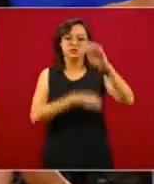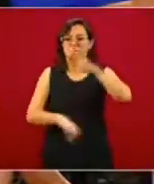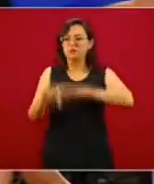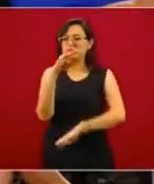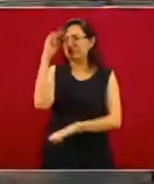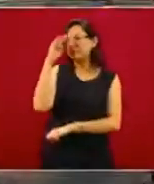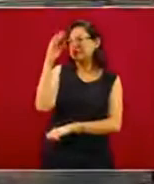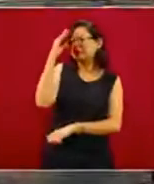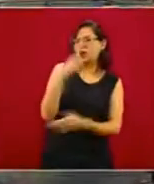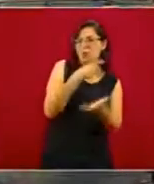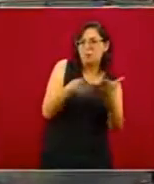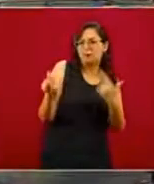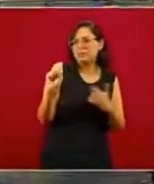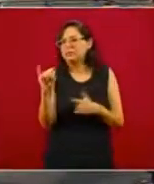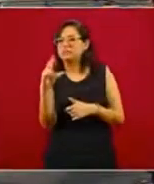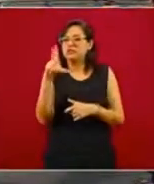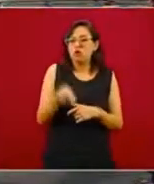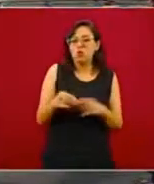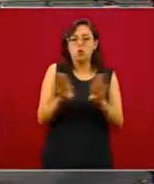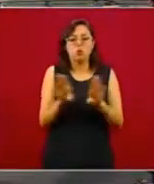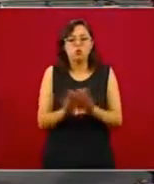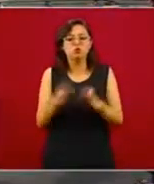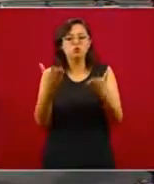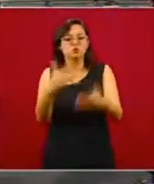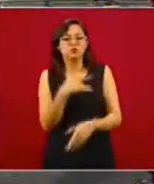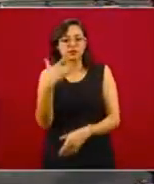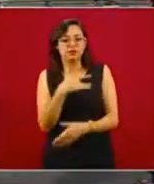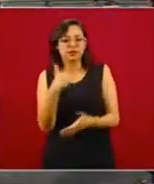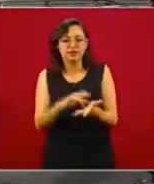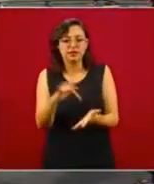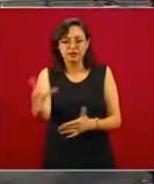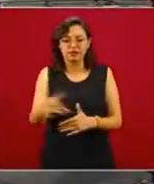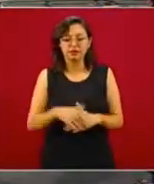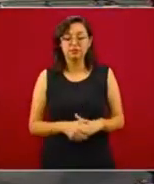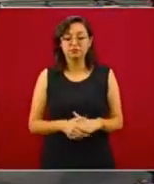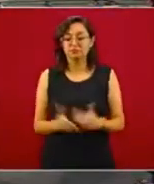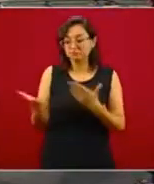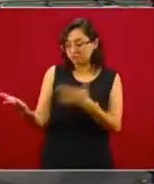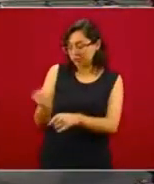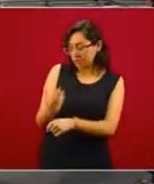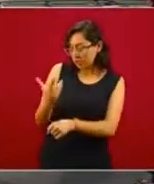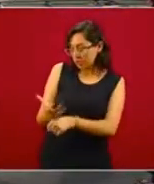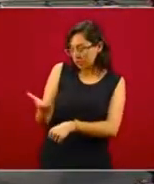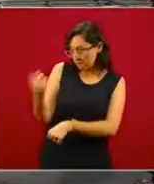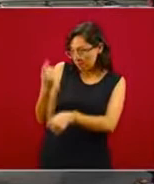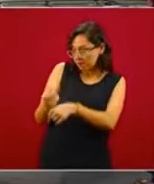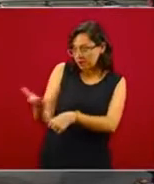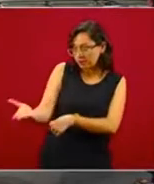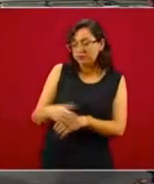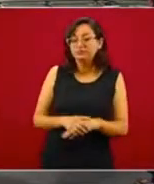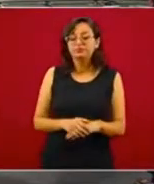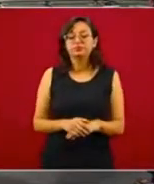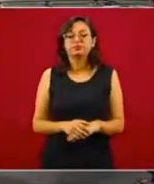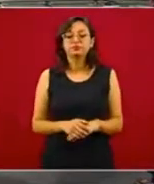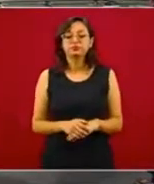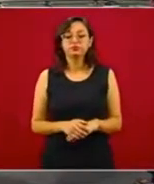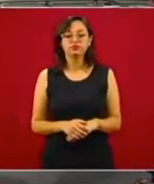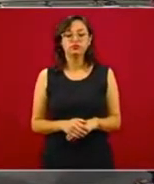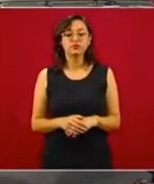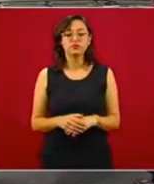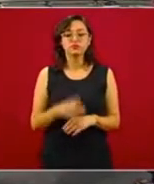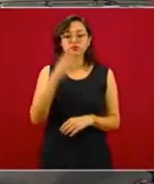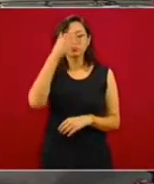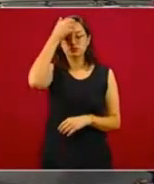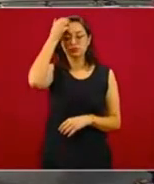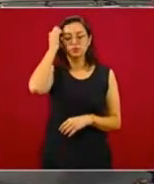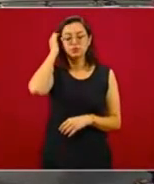normal, thinking that it would be a good idea acquiring this type of arcs, or maybe not. Please. Well, in